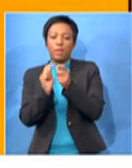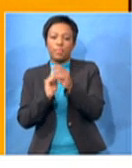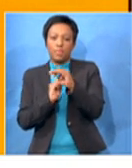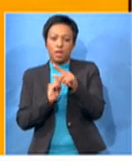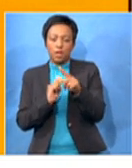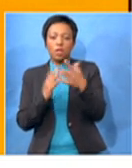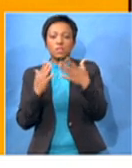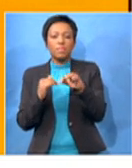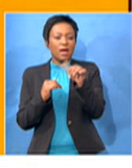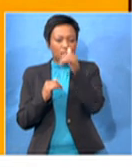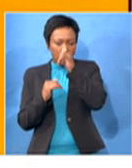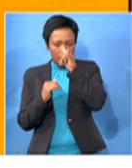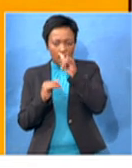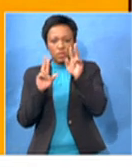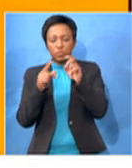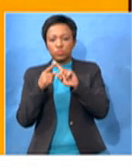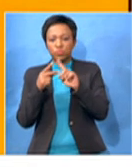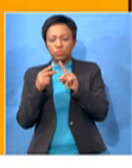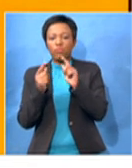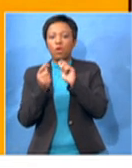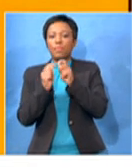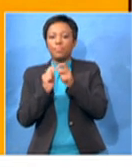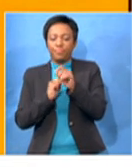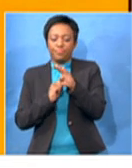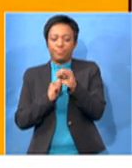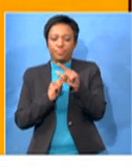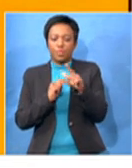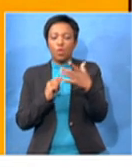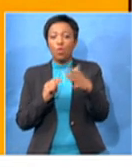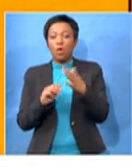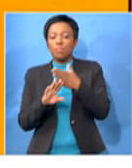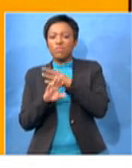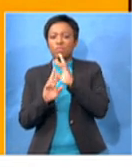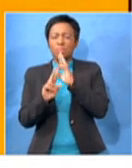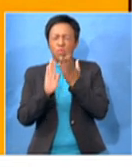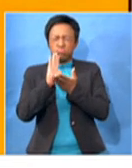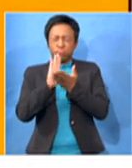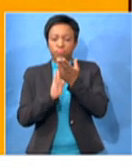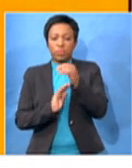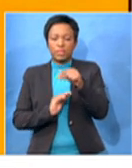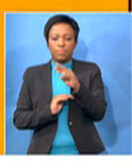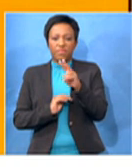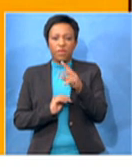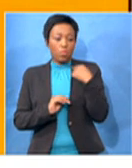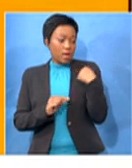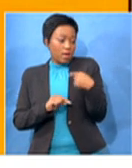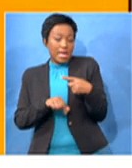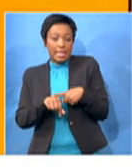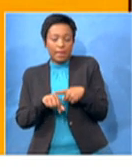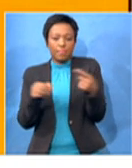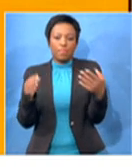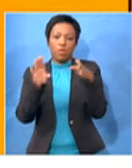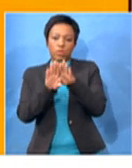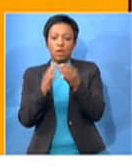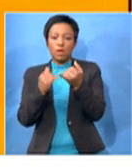and Related Matters Amendment Bills. Now, this after a reported rise in gender-based violence cases during this lockdown period. And joining us